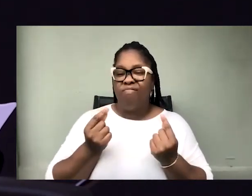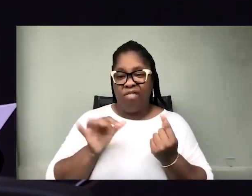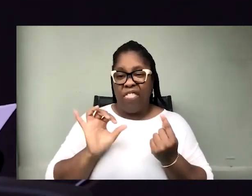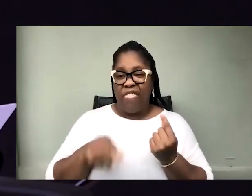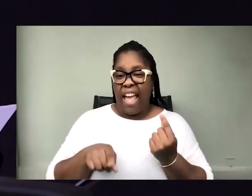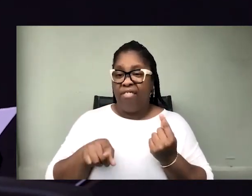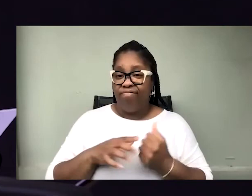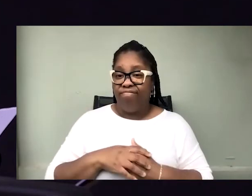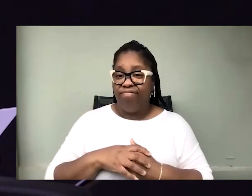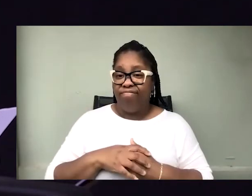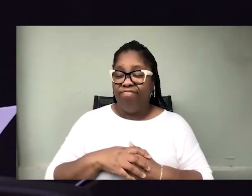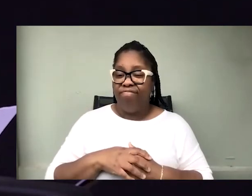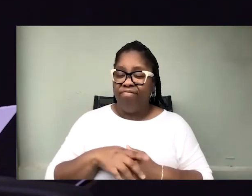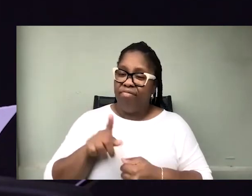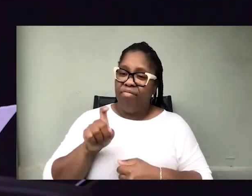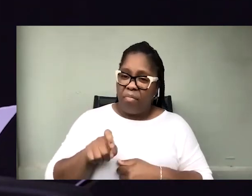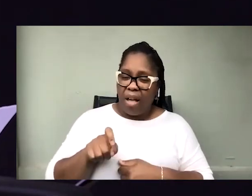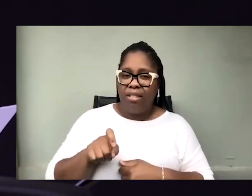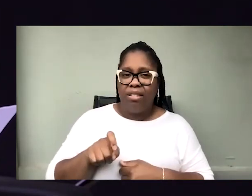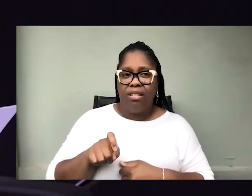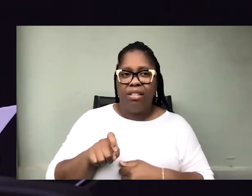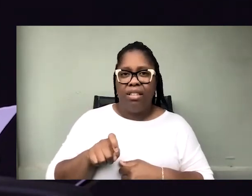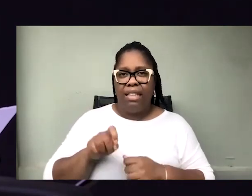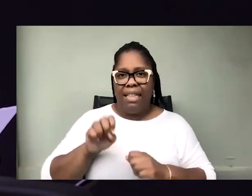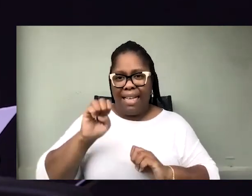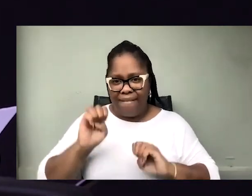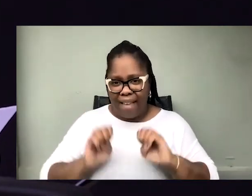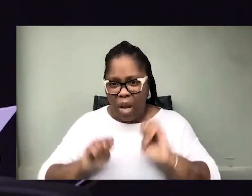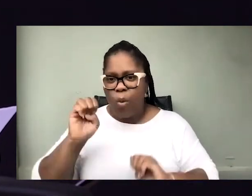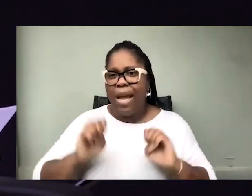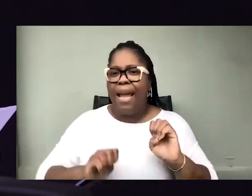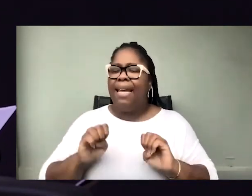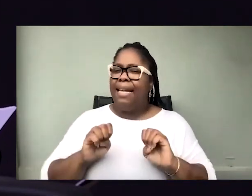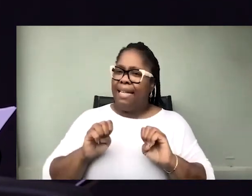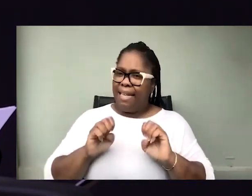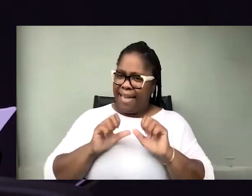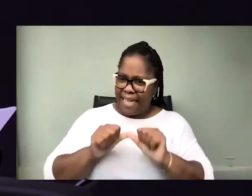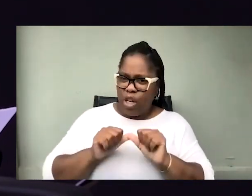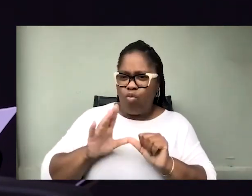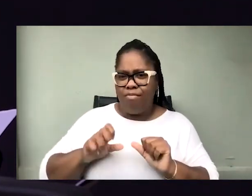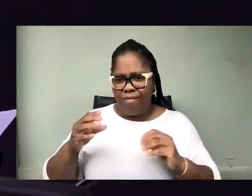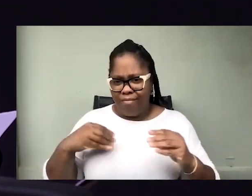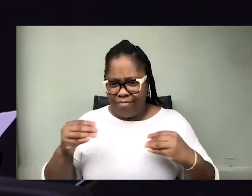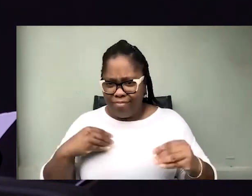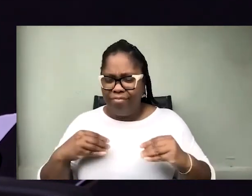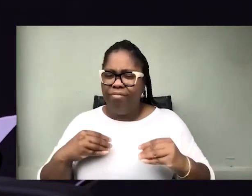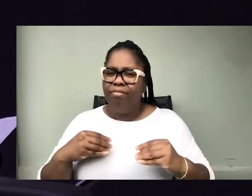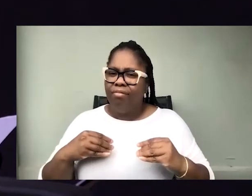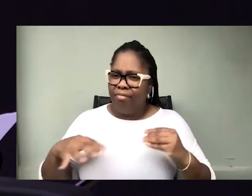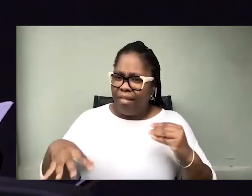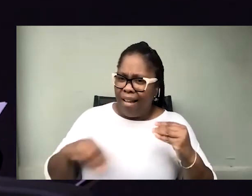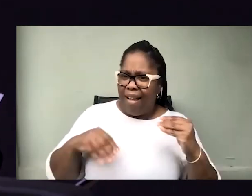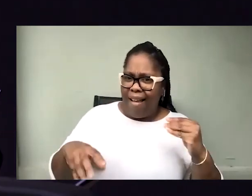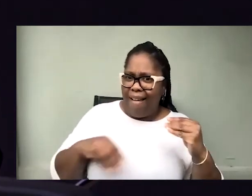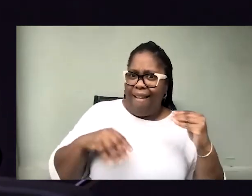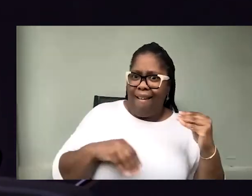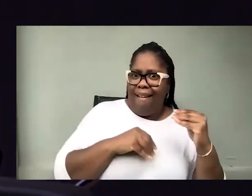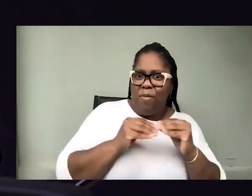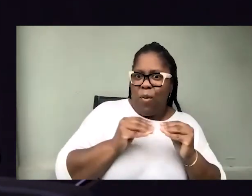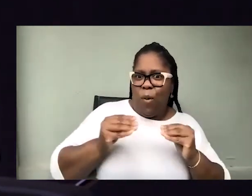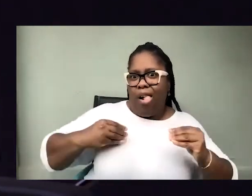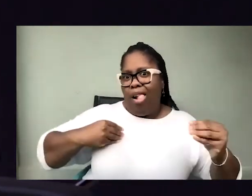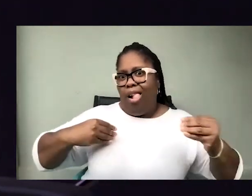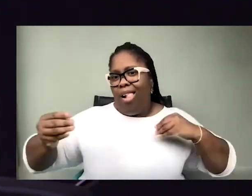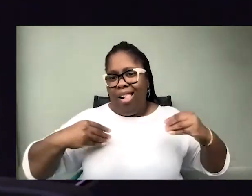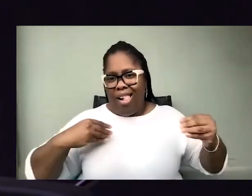We need to be able to evaluate and stay nimble, build in a lot of flexibility so that we can